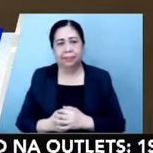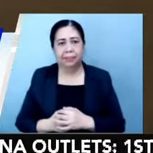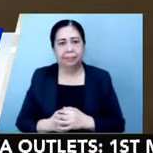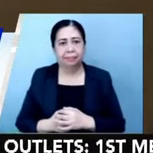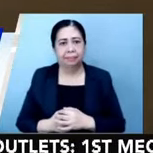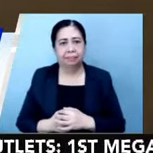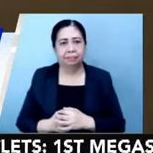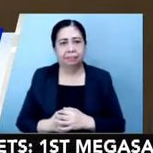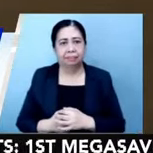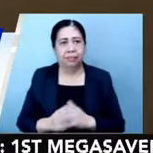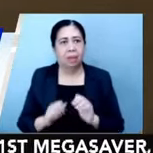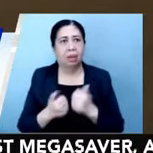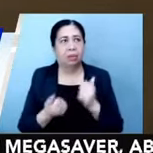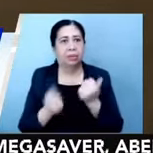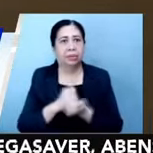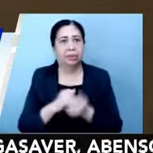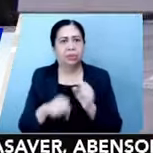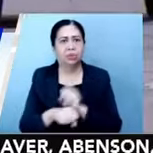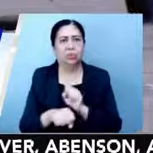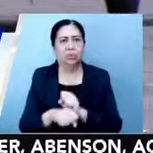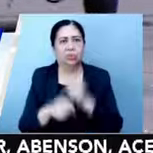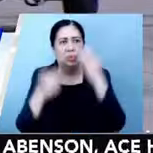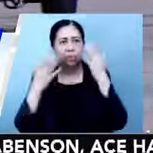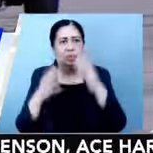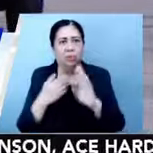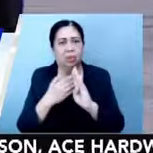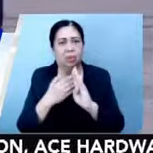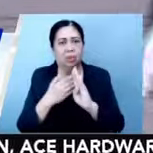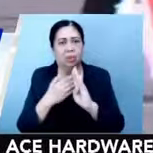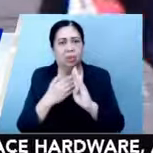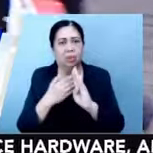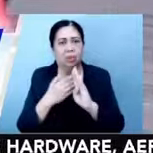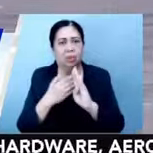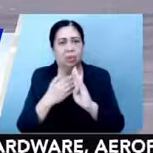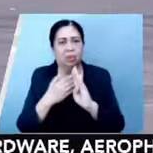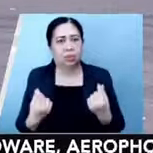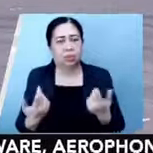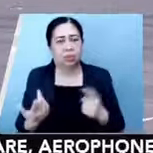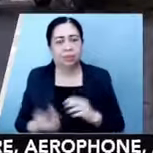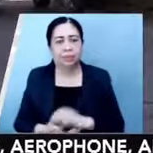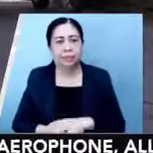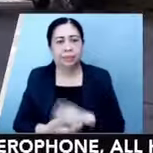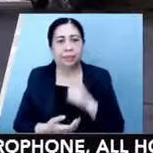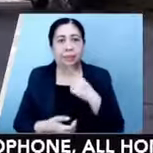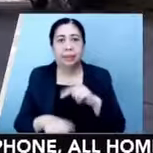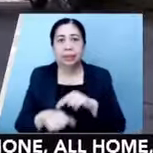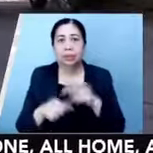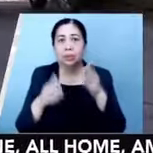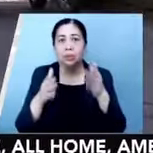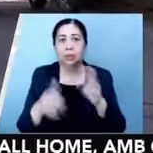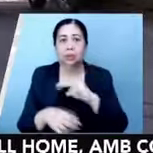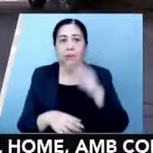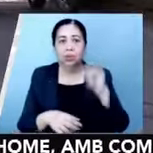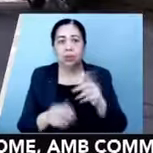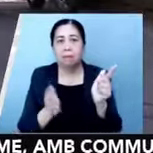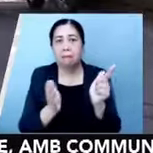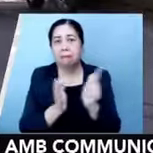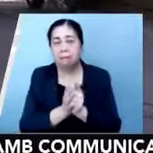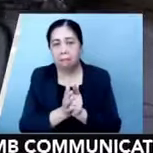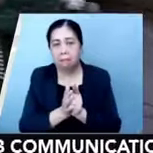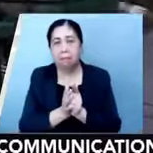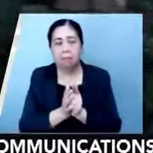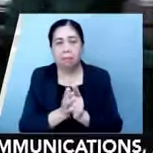buhay. Babalik ako sa pagiginto. Kabilang sa mga national road sa Metro Manila na bawal nilang daanan, ang Recto